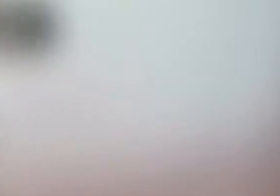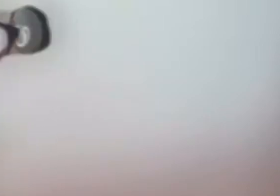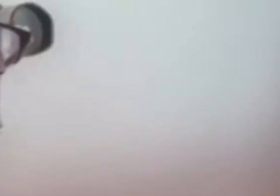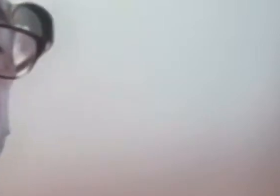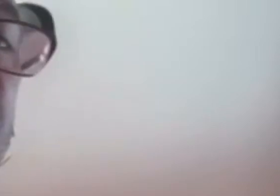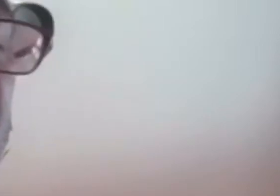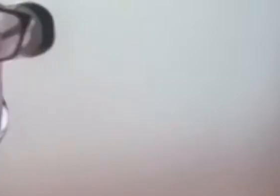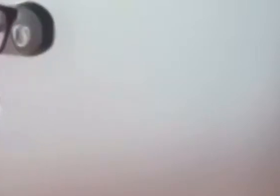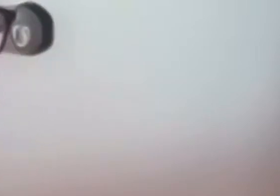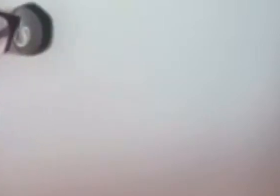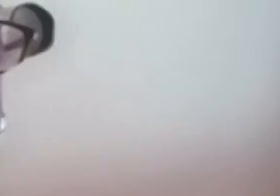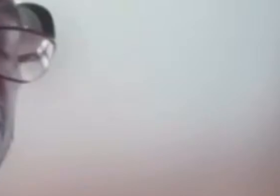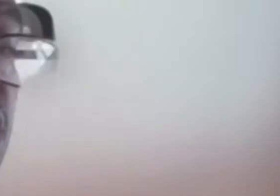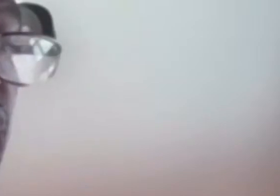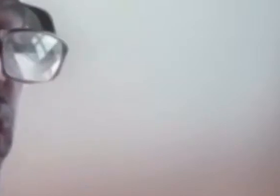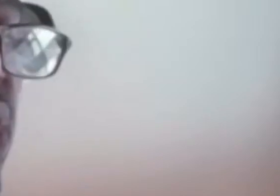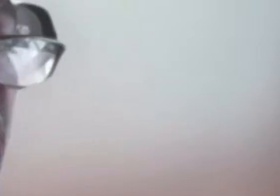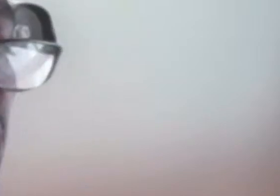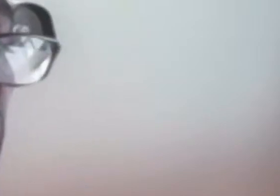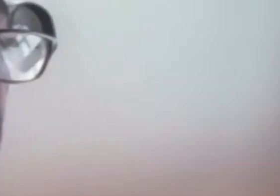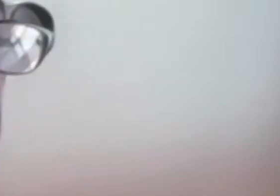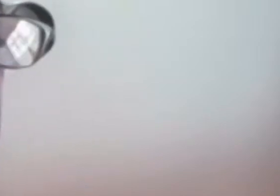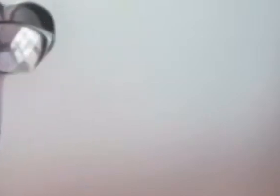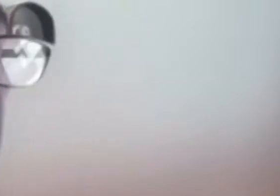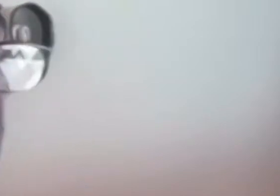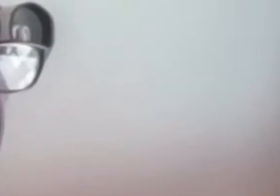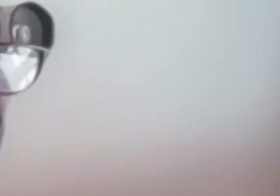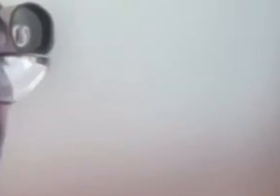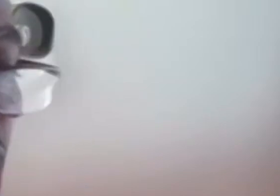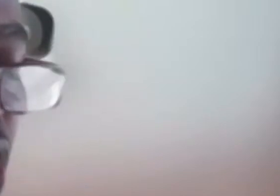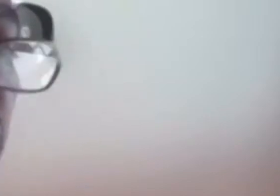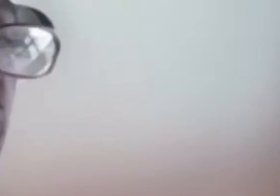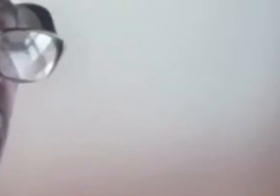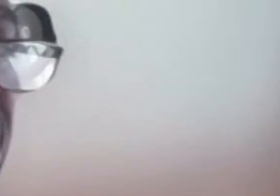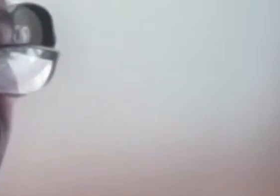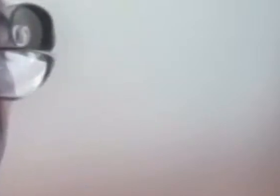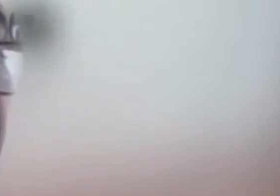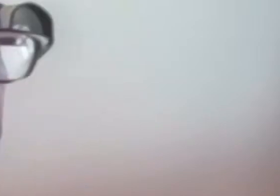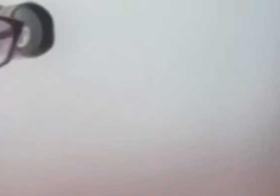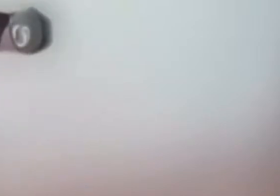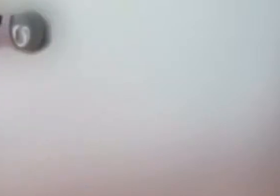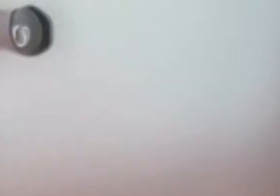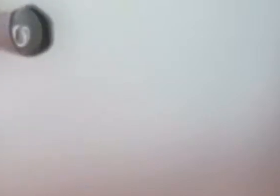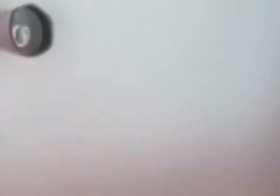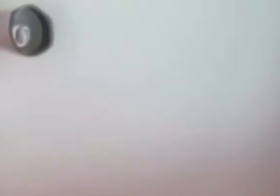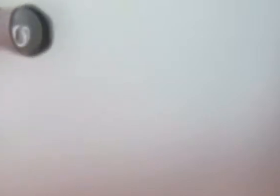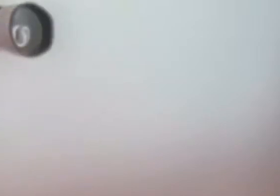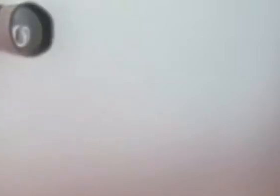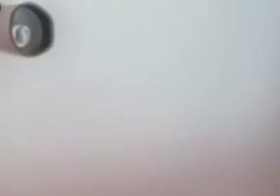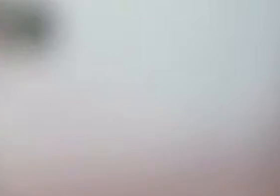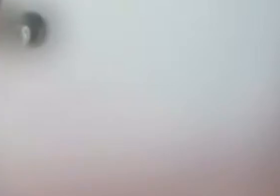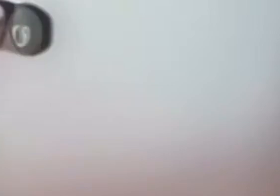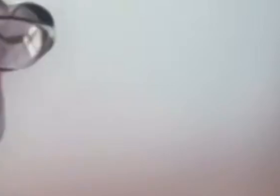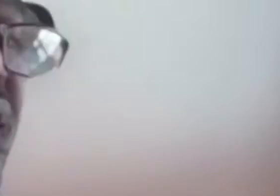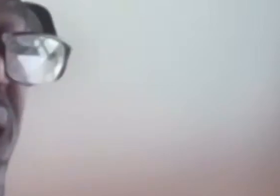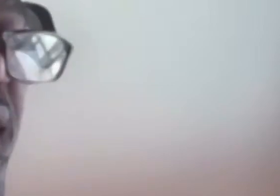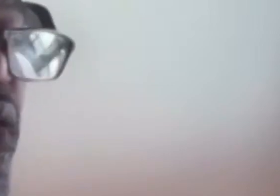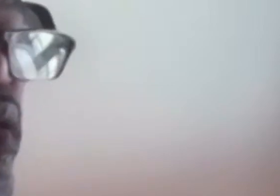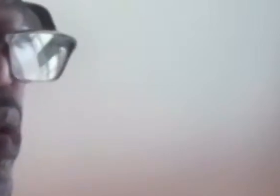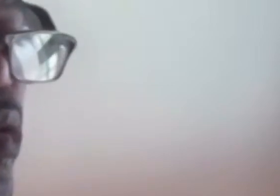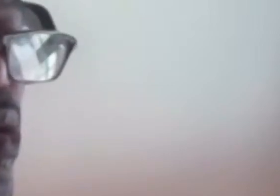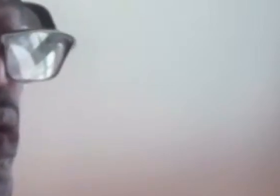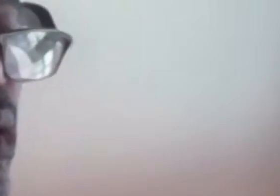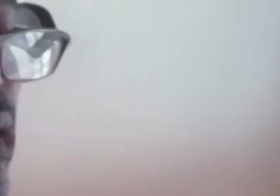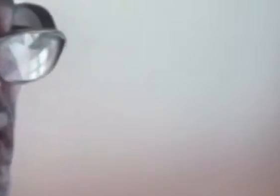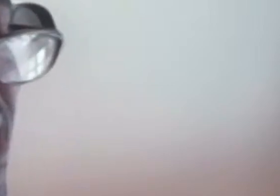and there's a positive case or known exposure, or mobile testing teams are asked to